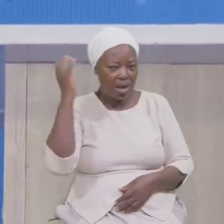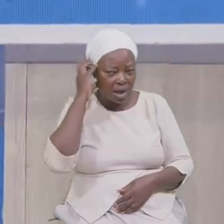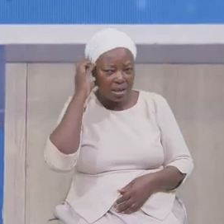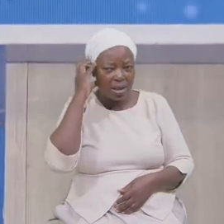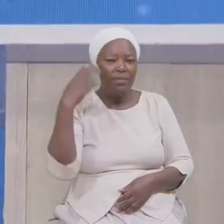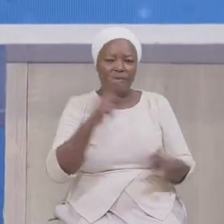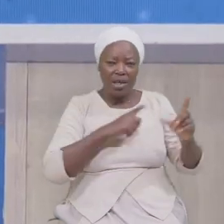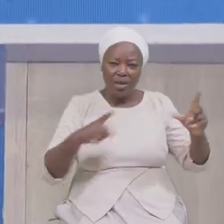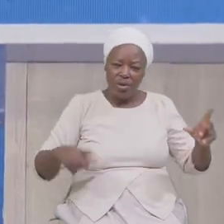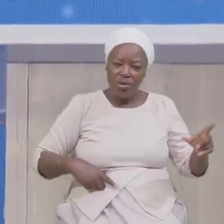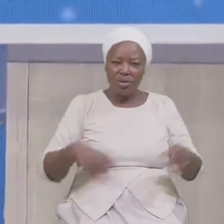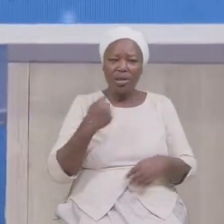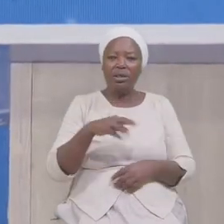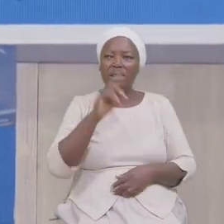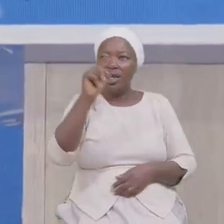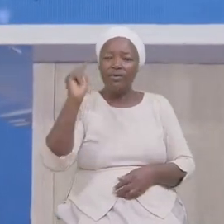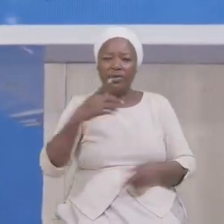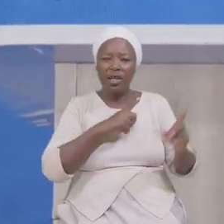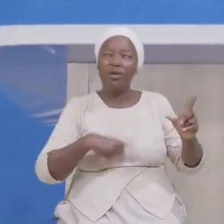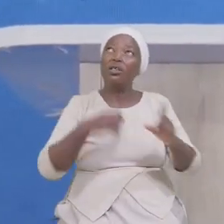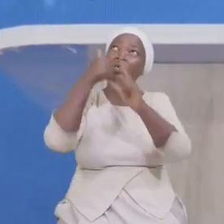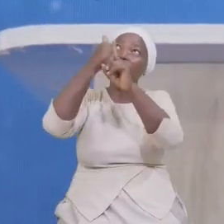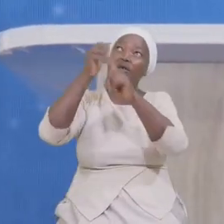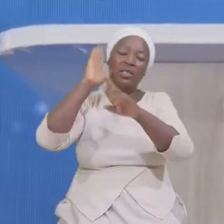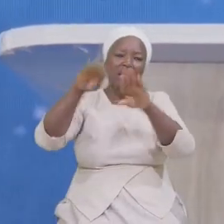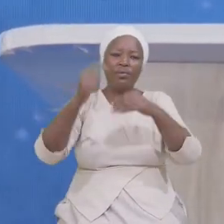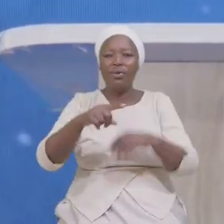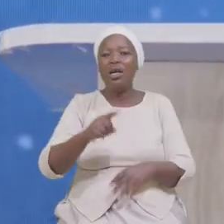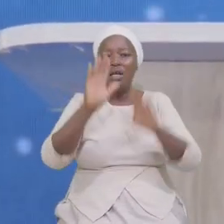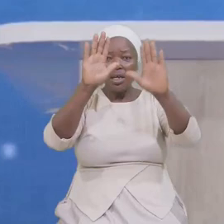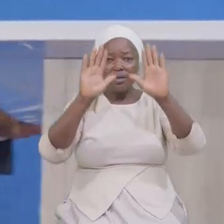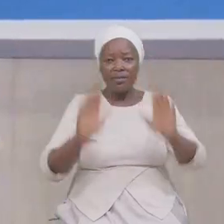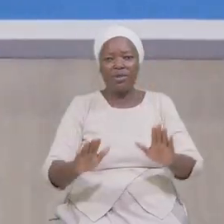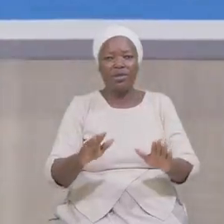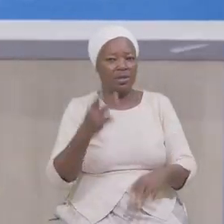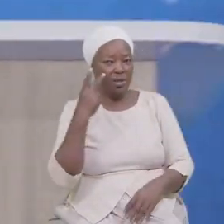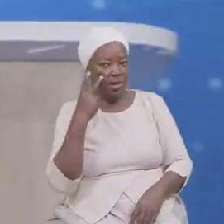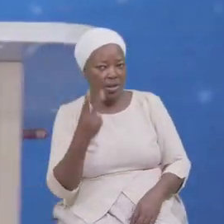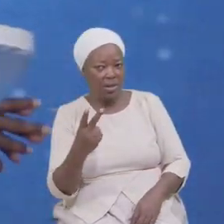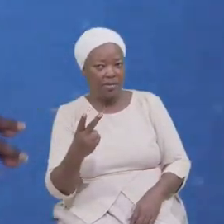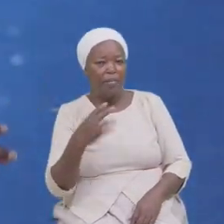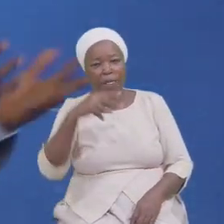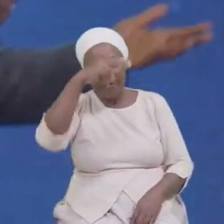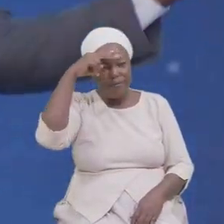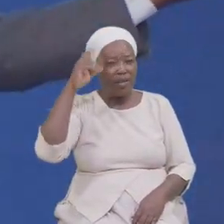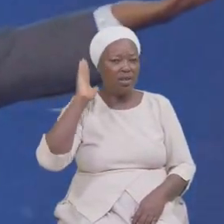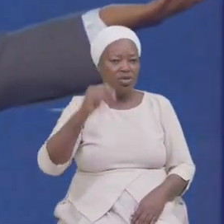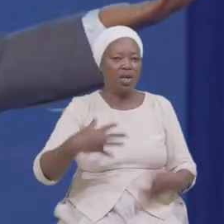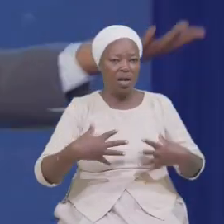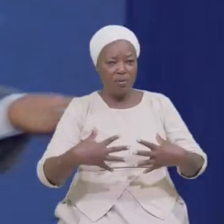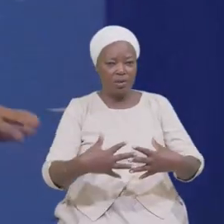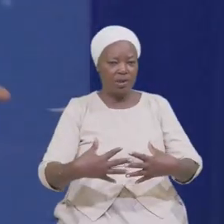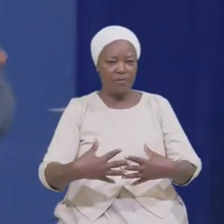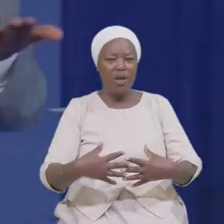Lord himself shall give you a sign. Behold, a virgin shall conceive. We've